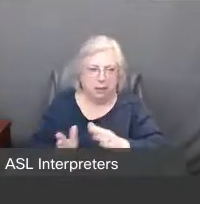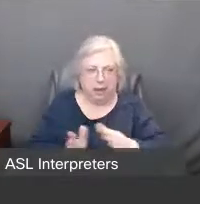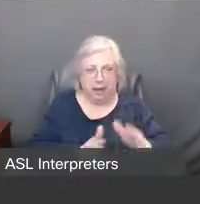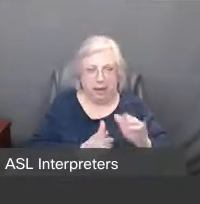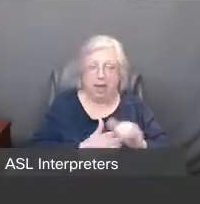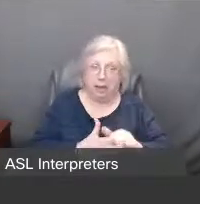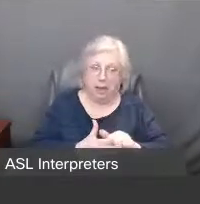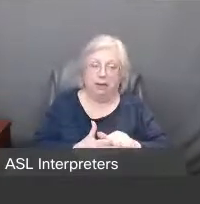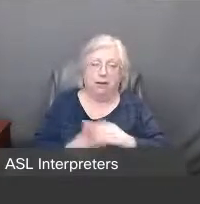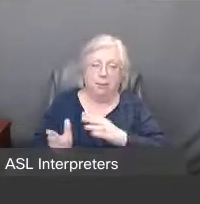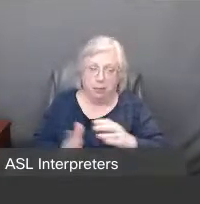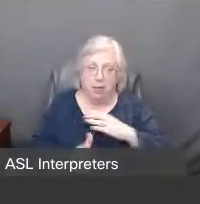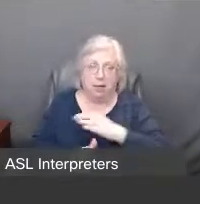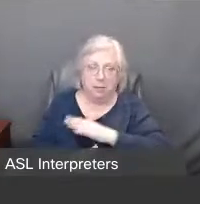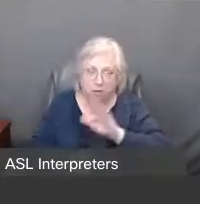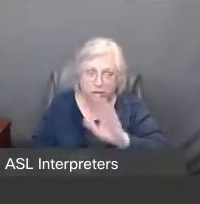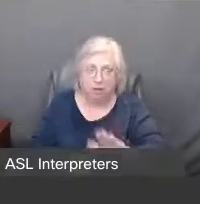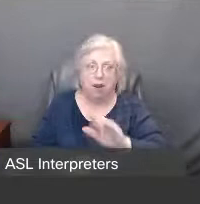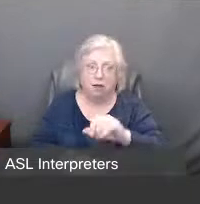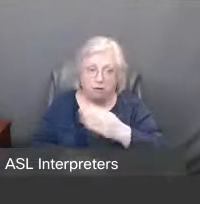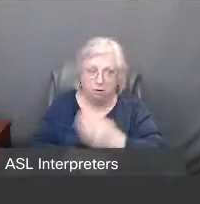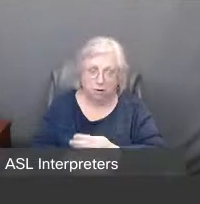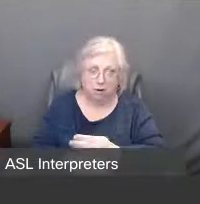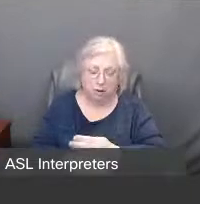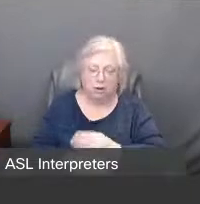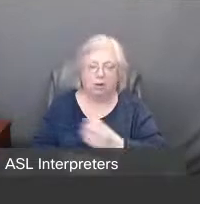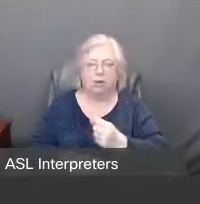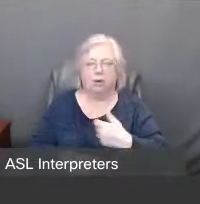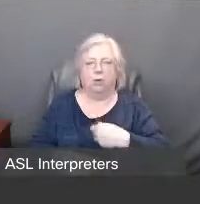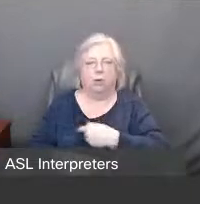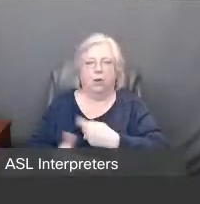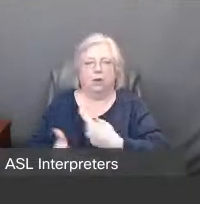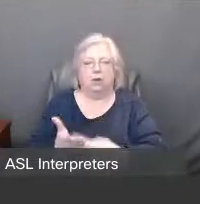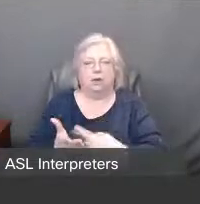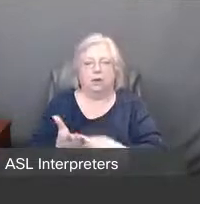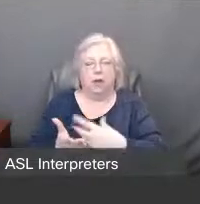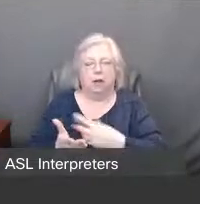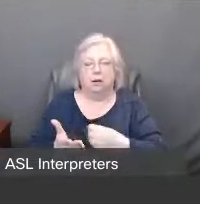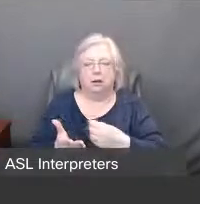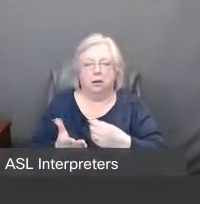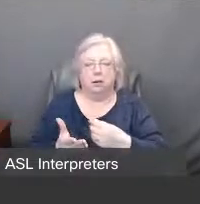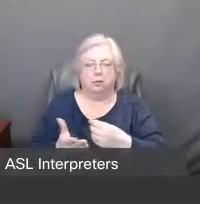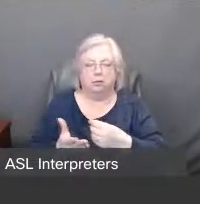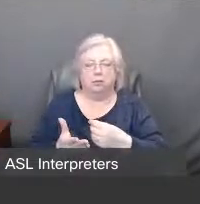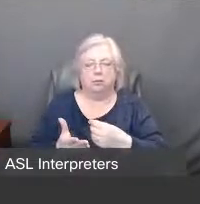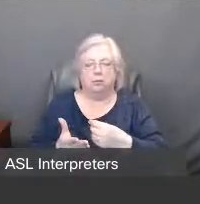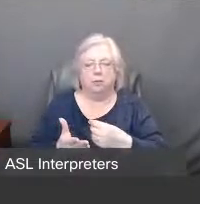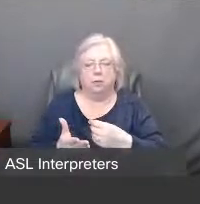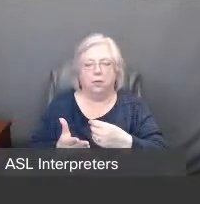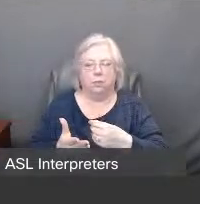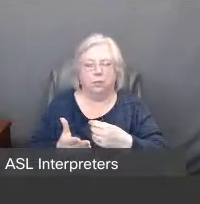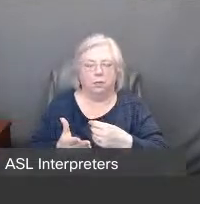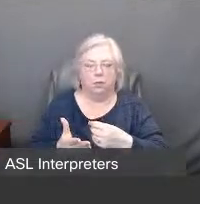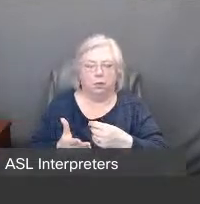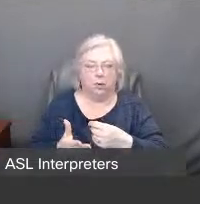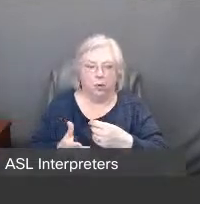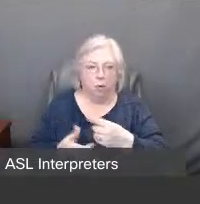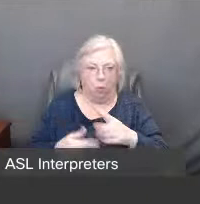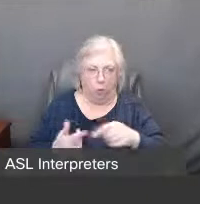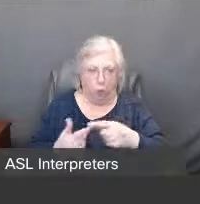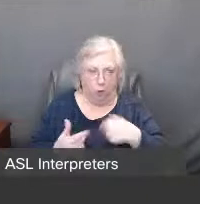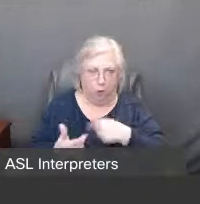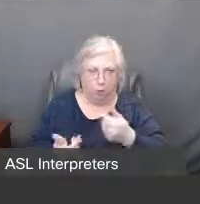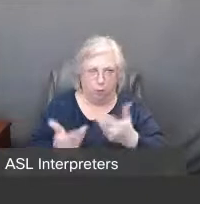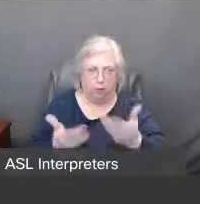the planning commission. So what we talked about and when we get this presented, they're looking